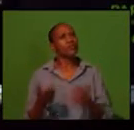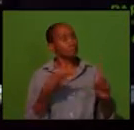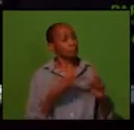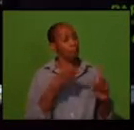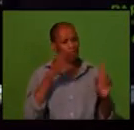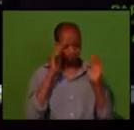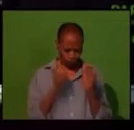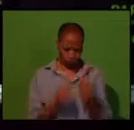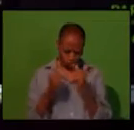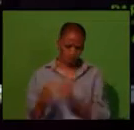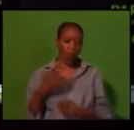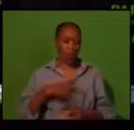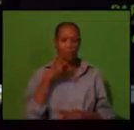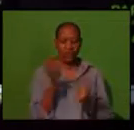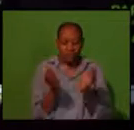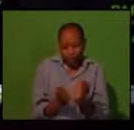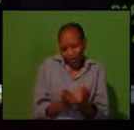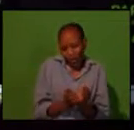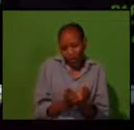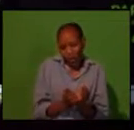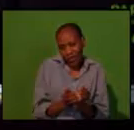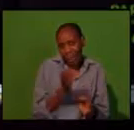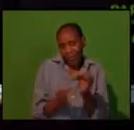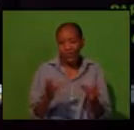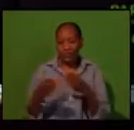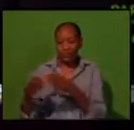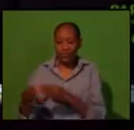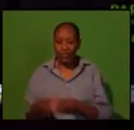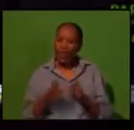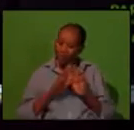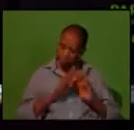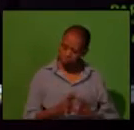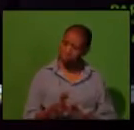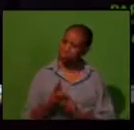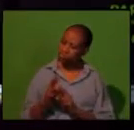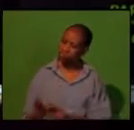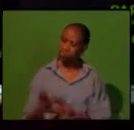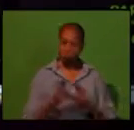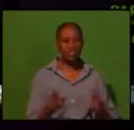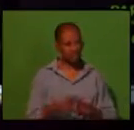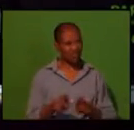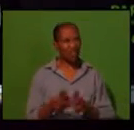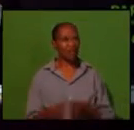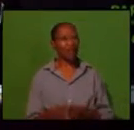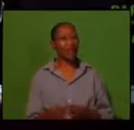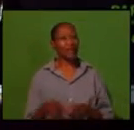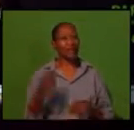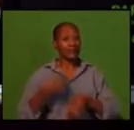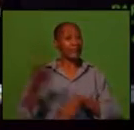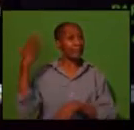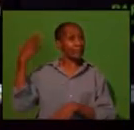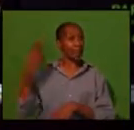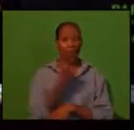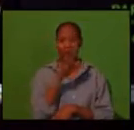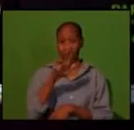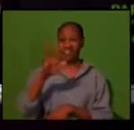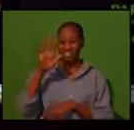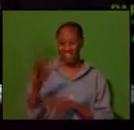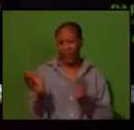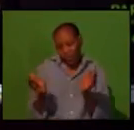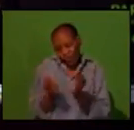the smallest parties were entitled to be respected and heard in every debate. At that stage in 1999, the ACDP was